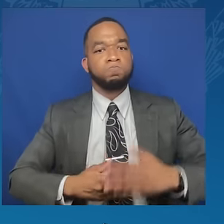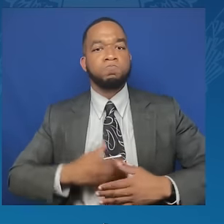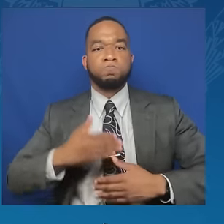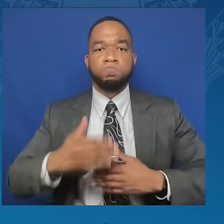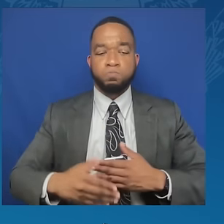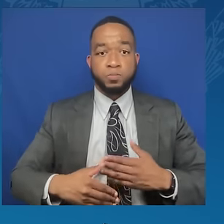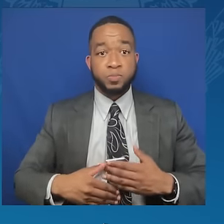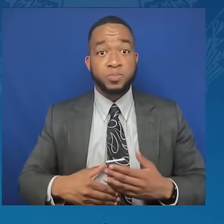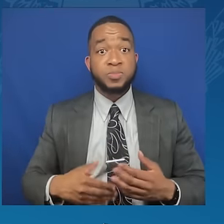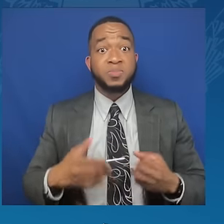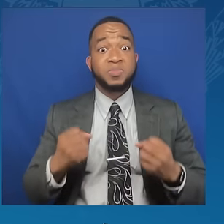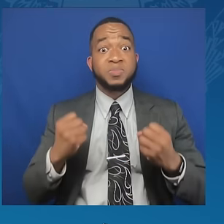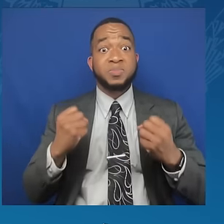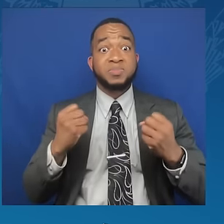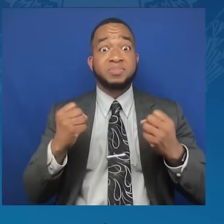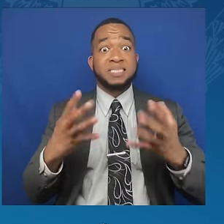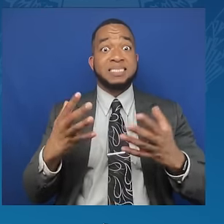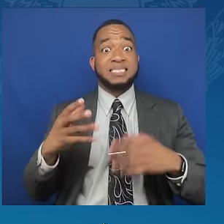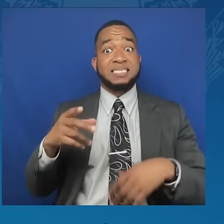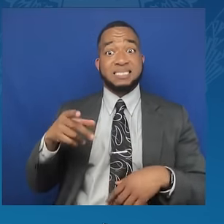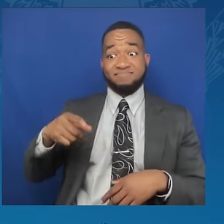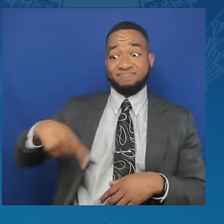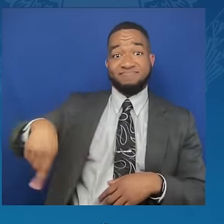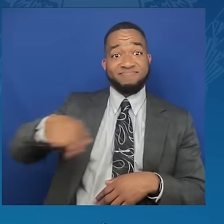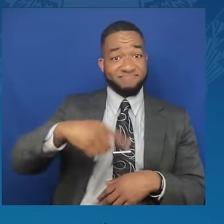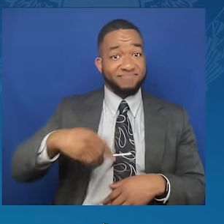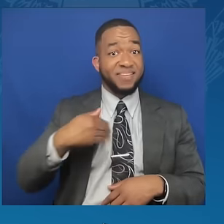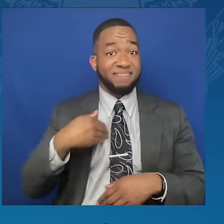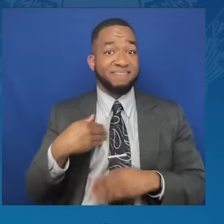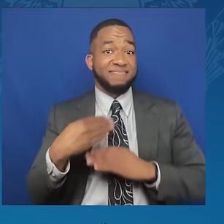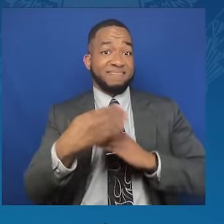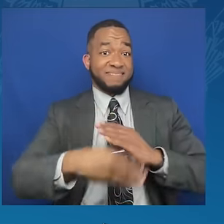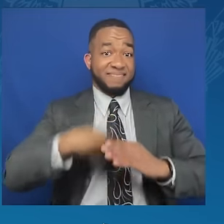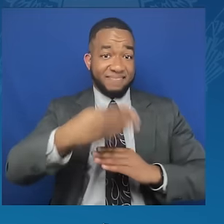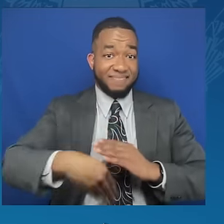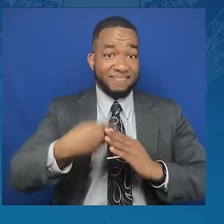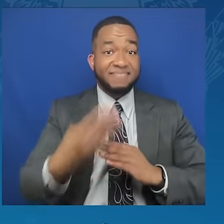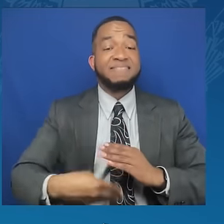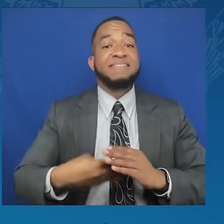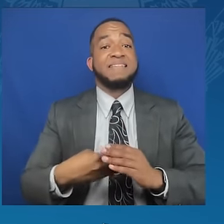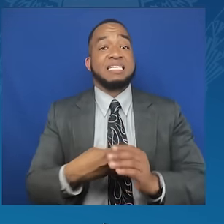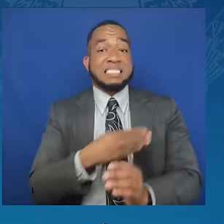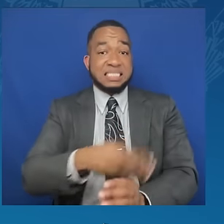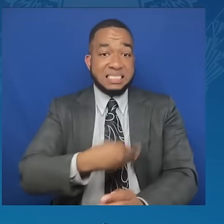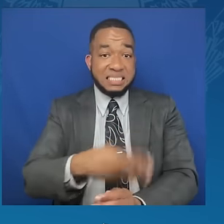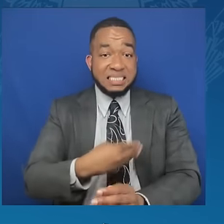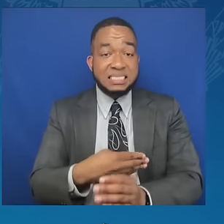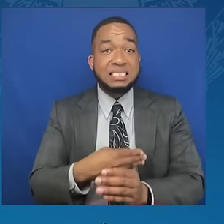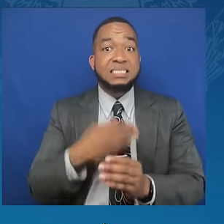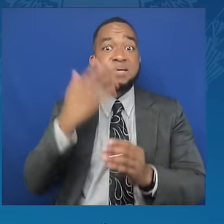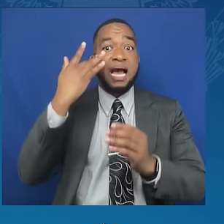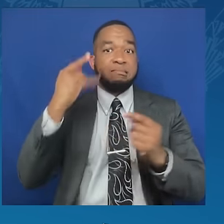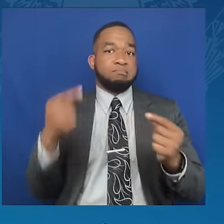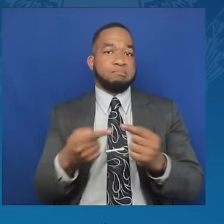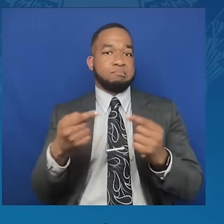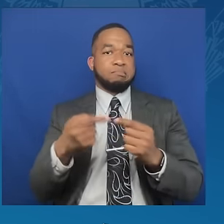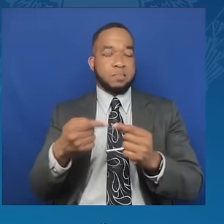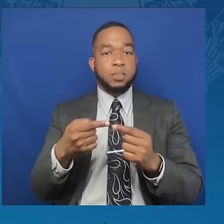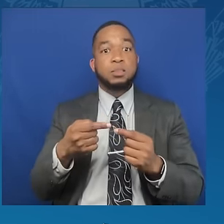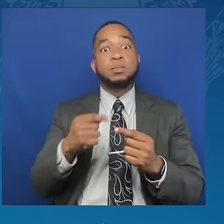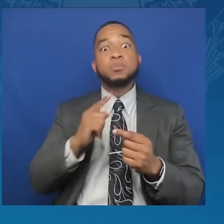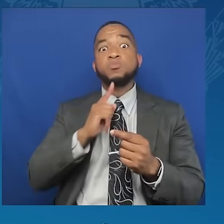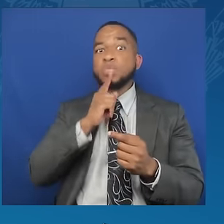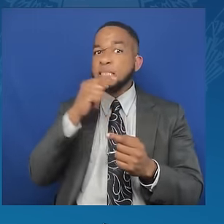because they knew what was on the other side. A promise of a future that was more equal,